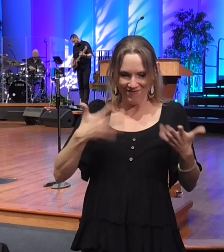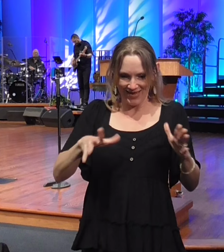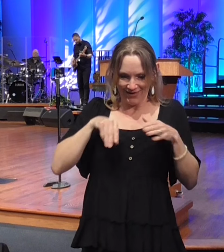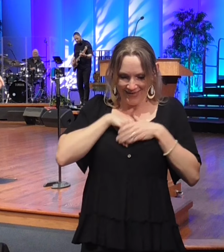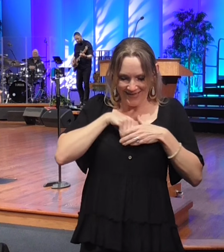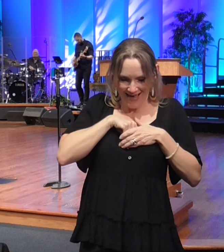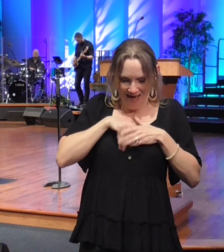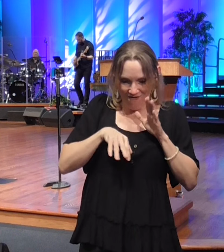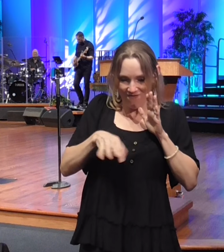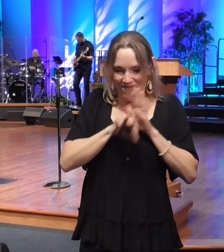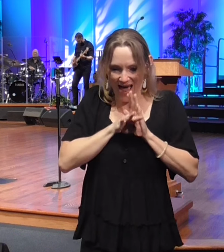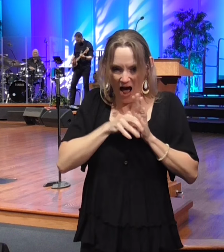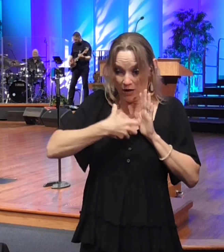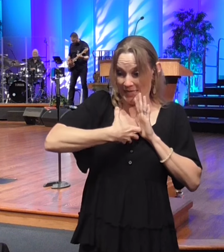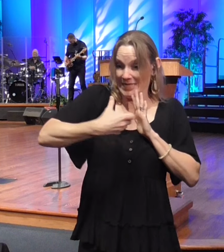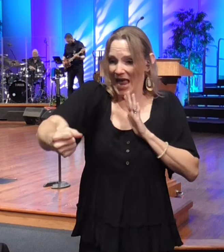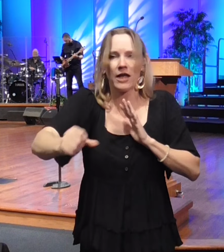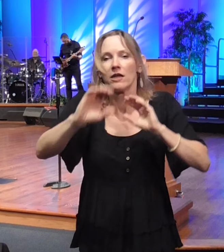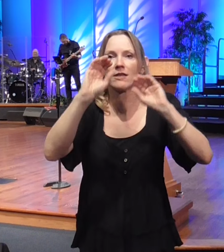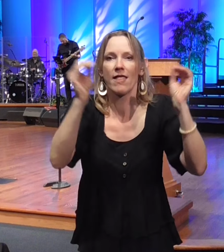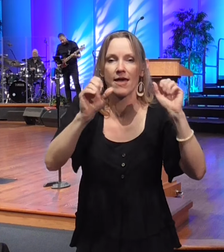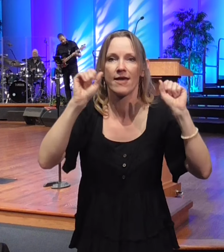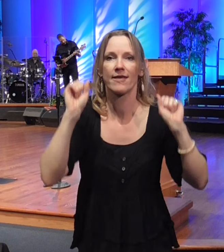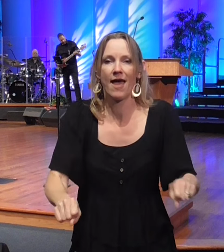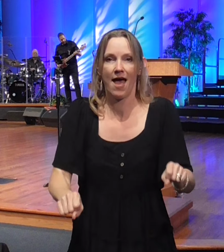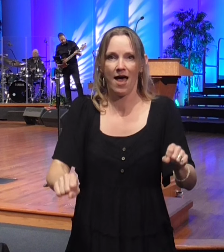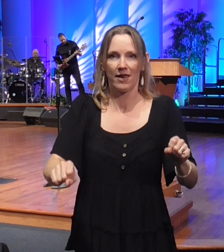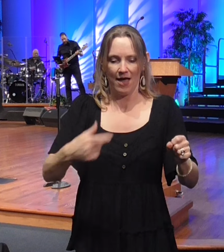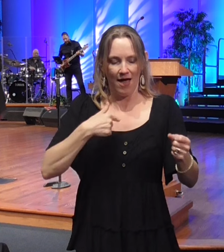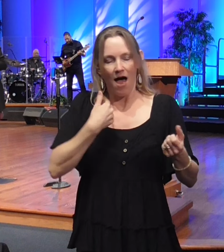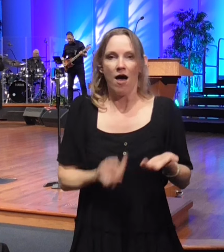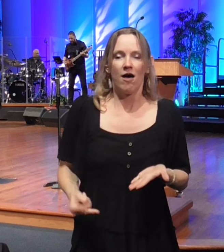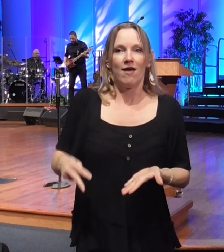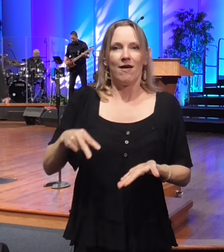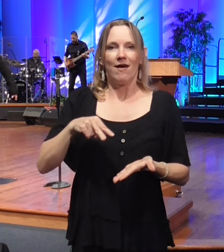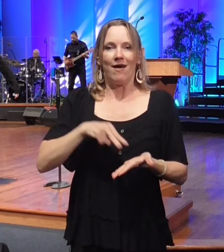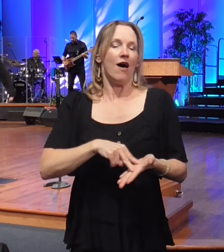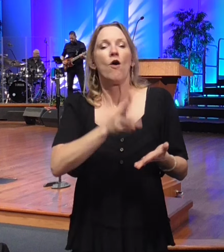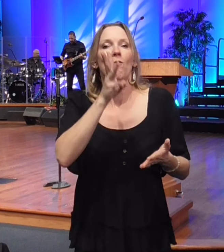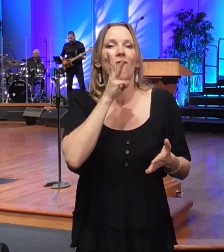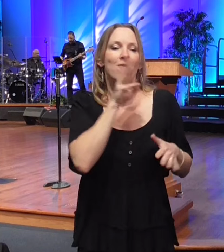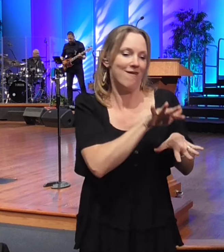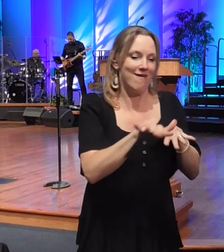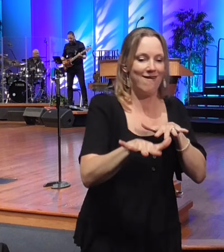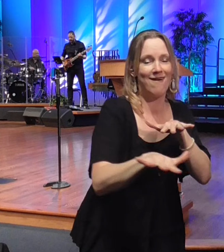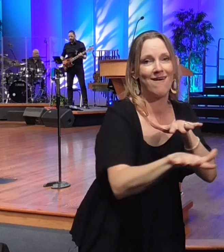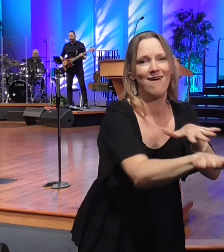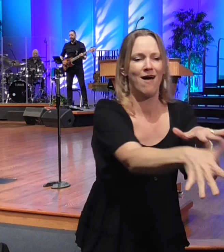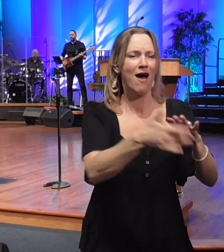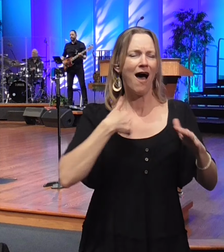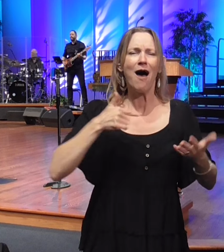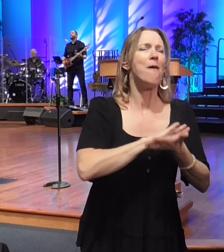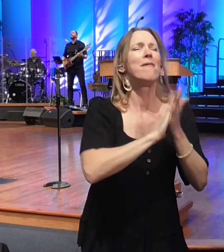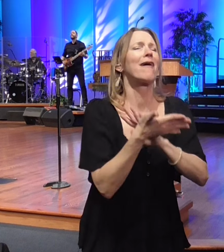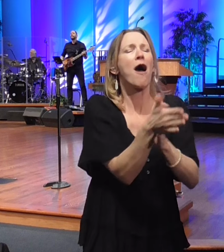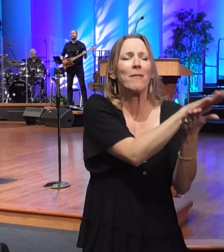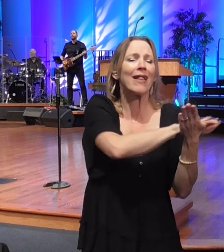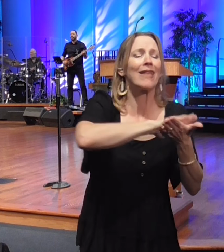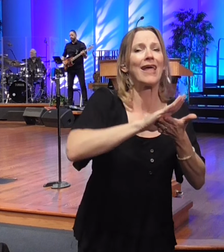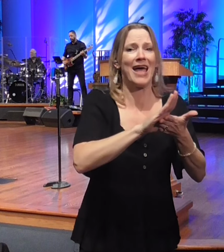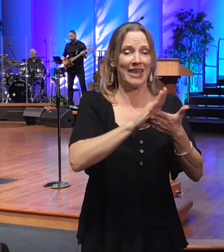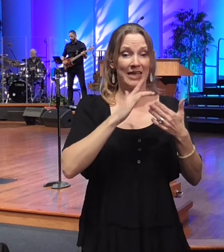found. Been raised up and cleaned up in this water. Wash me clean and now there